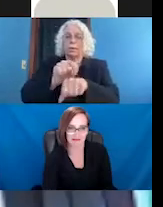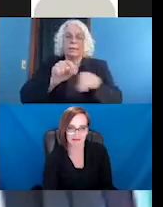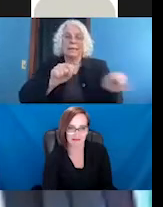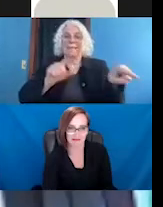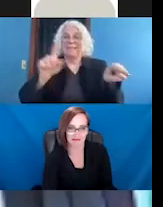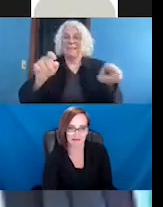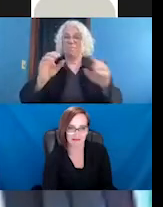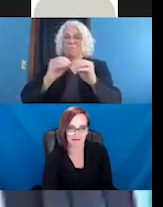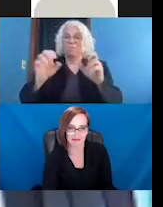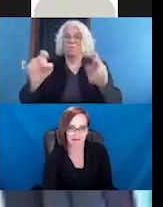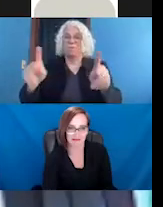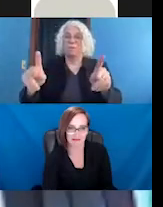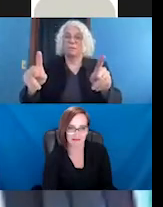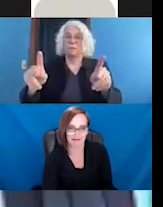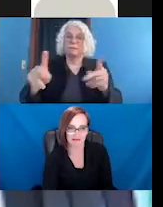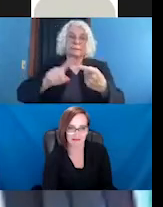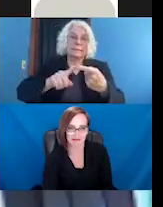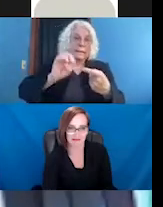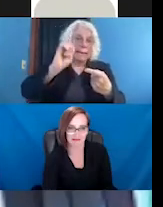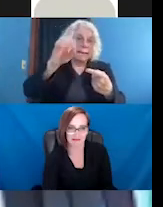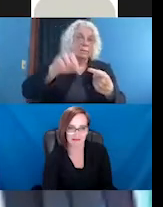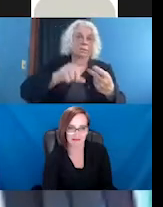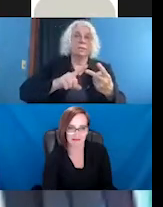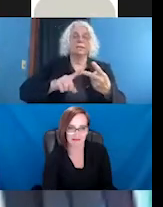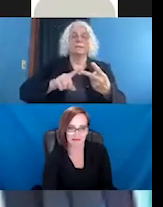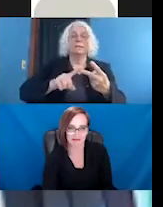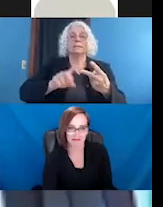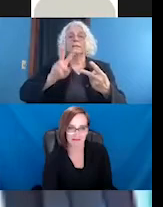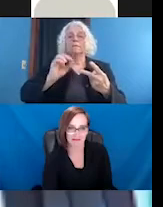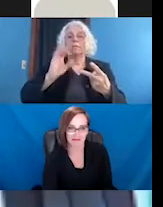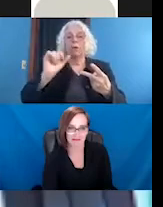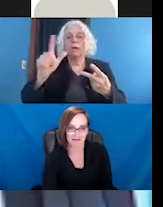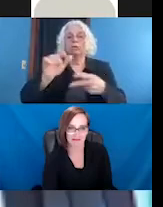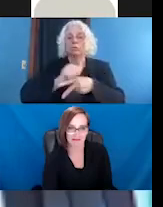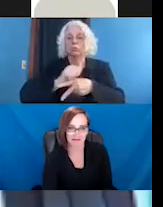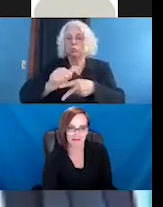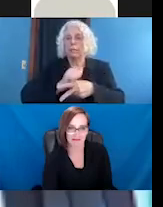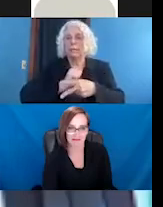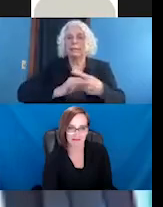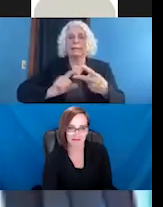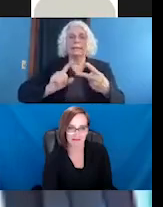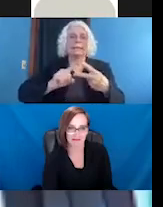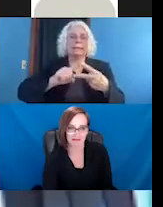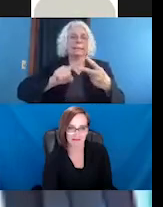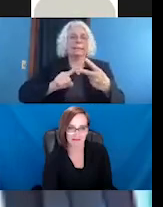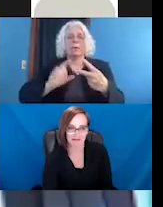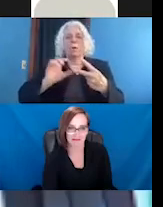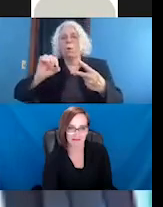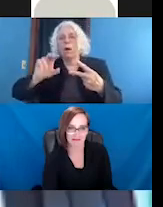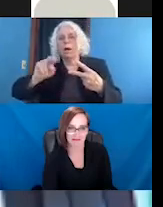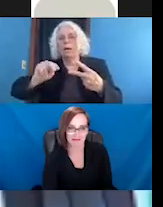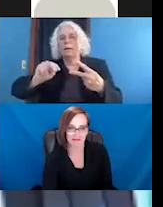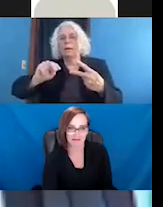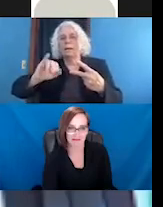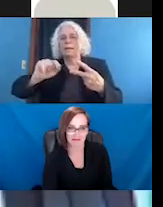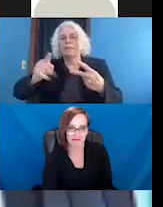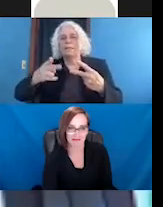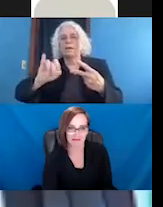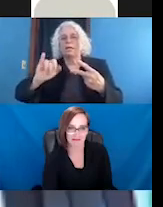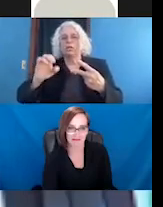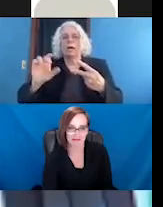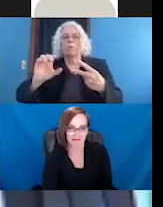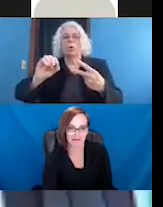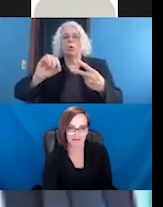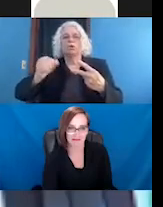opportunities for education, vocation, training, or on the job, and also to look at their